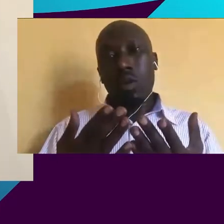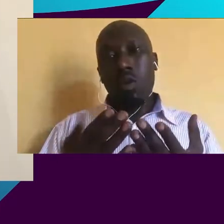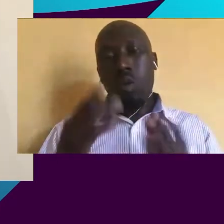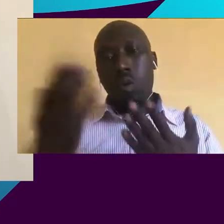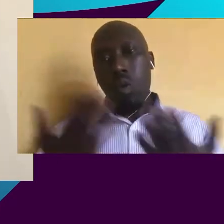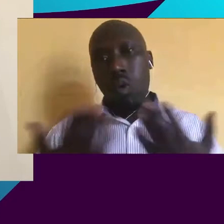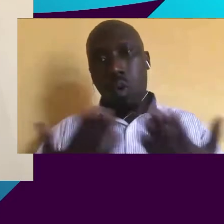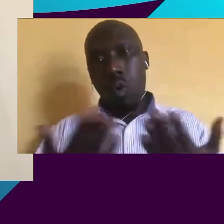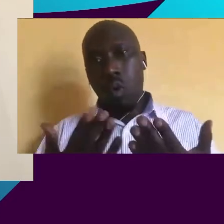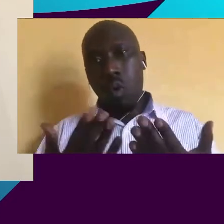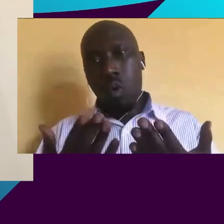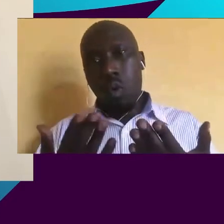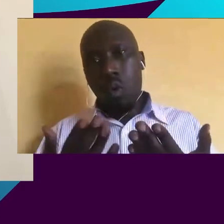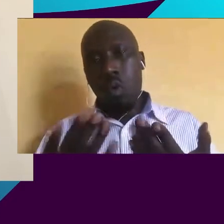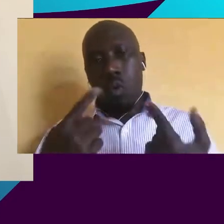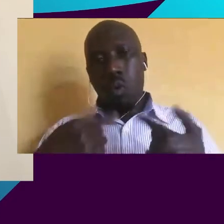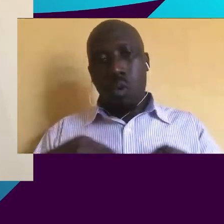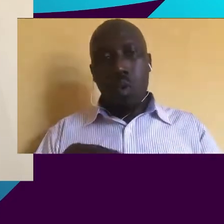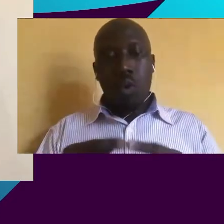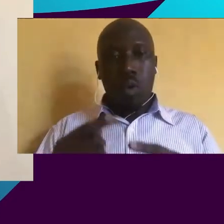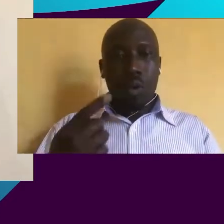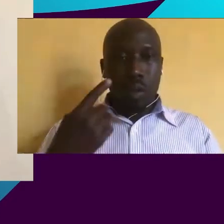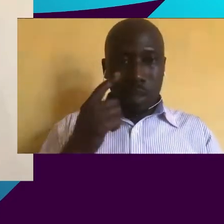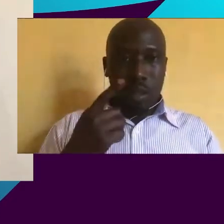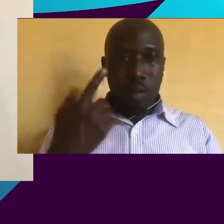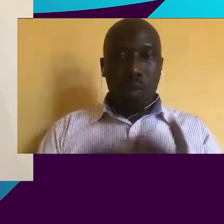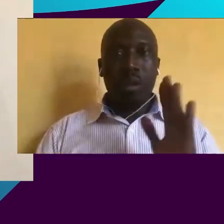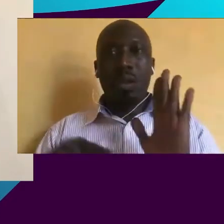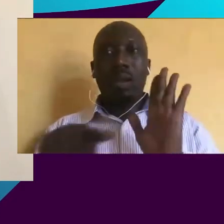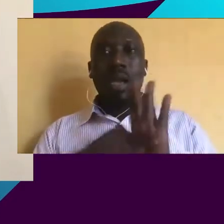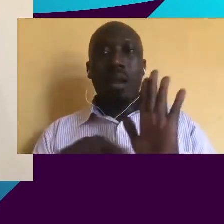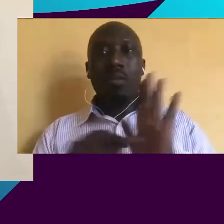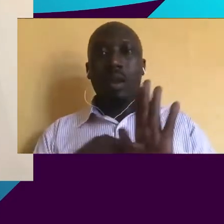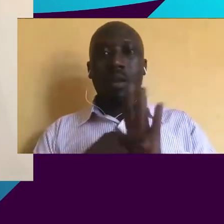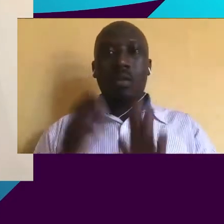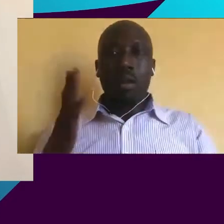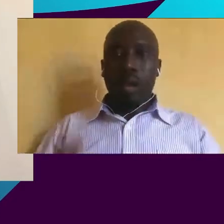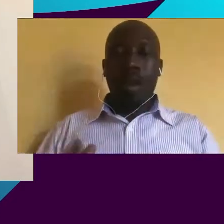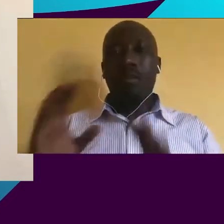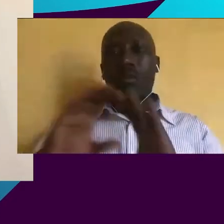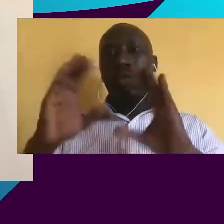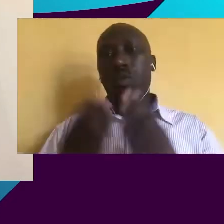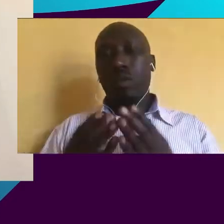where we're finding what we call stereotypes. From the community, there's also